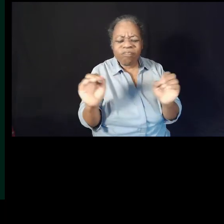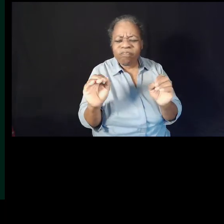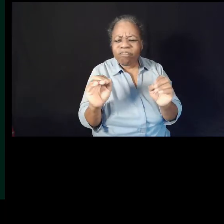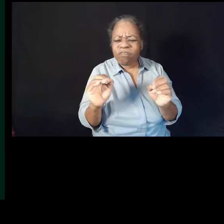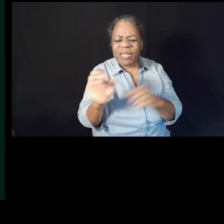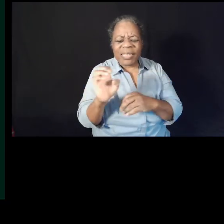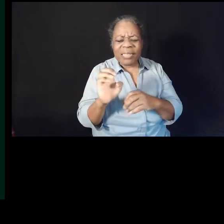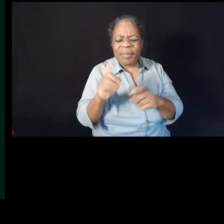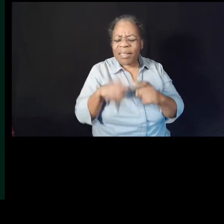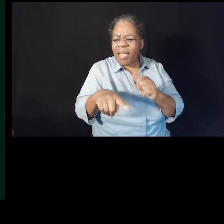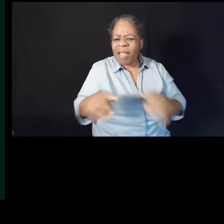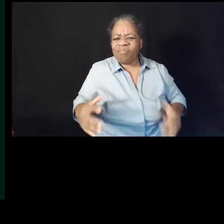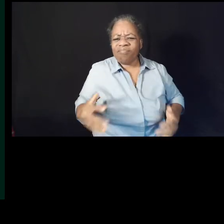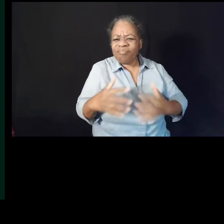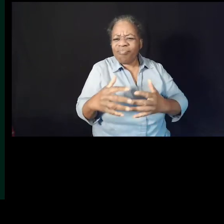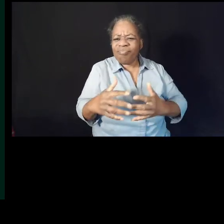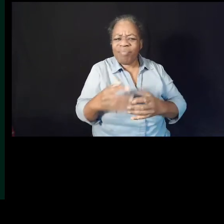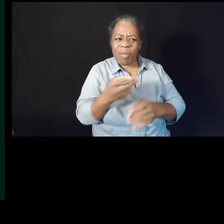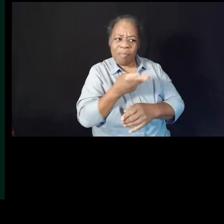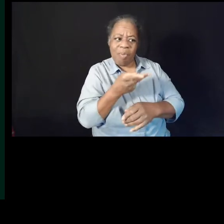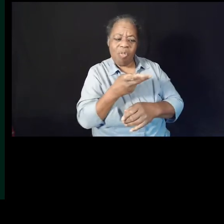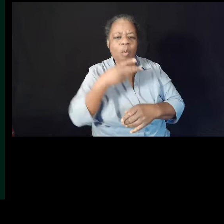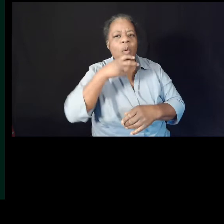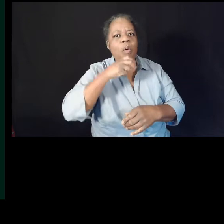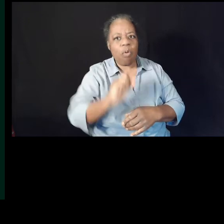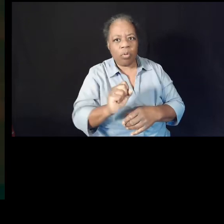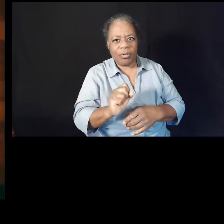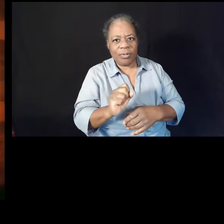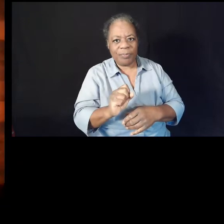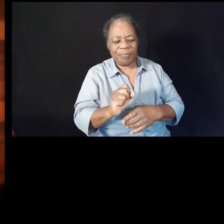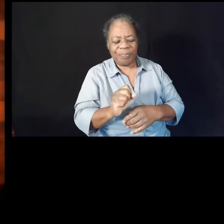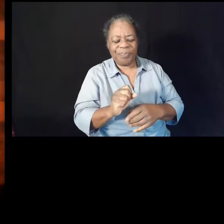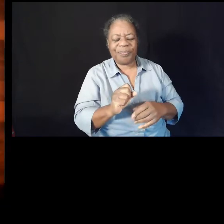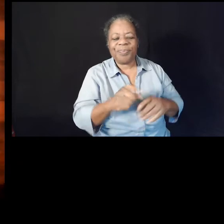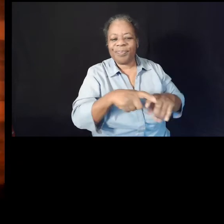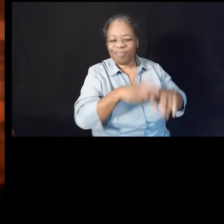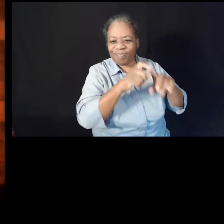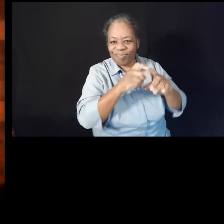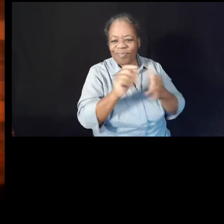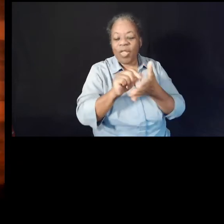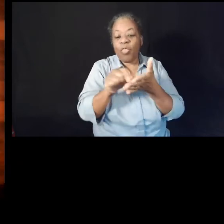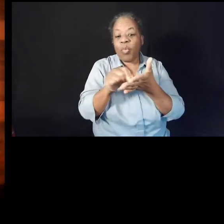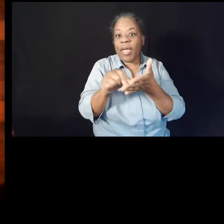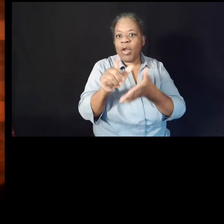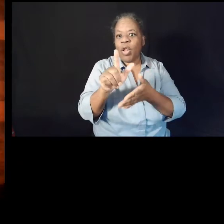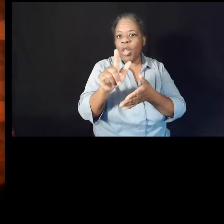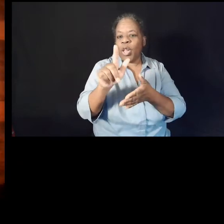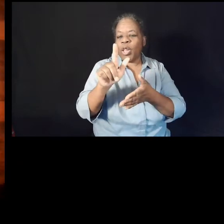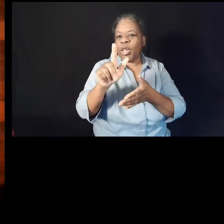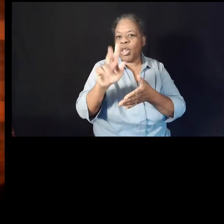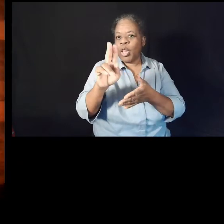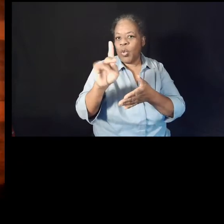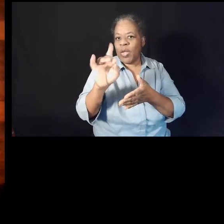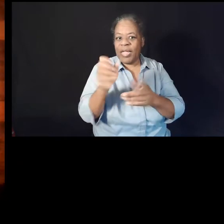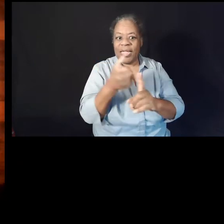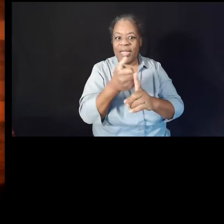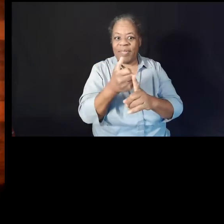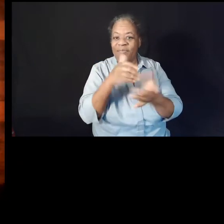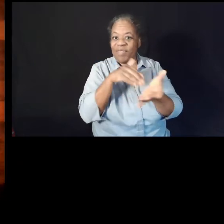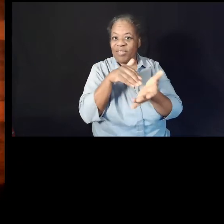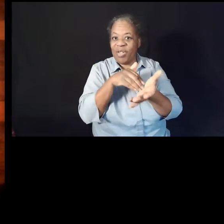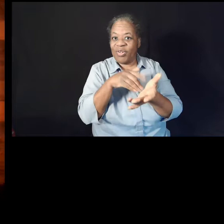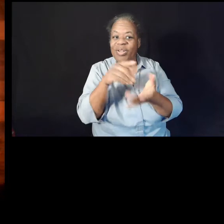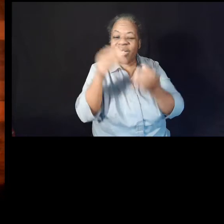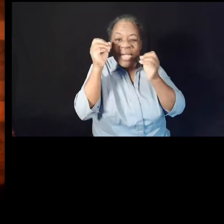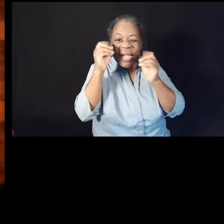both very old. Now, the writer of this gospel, Luke, was a physician. As such, he was educated and